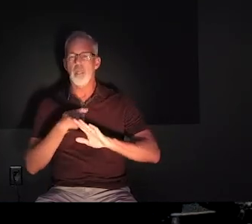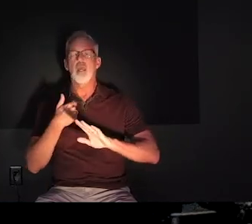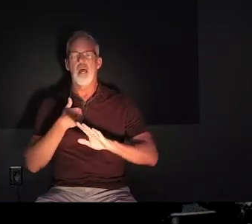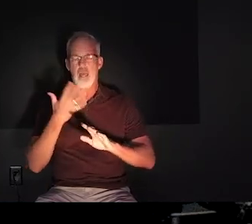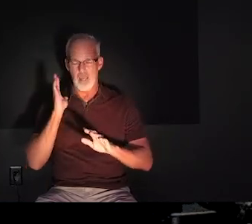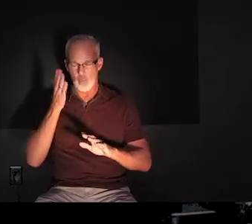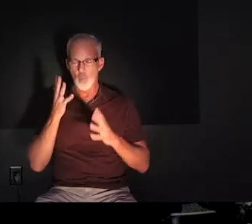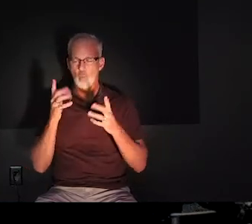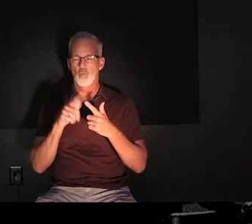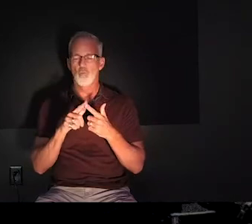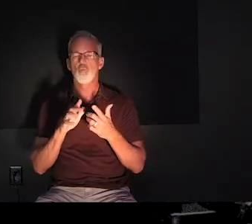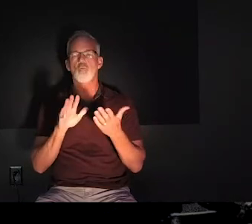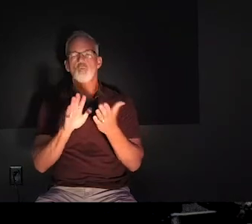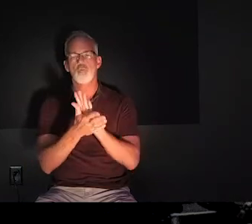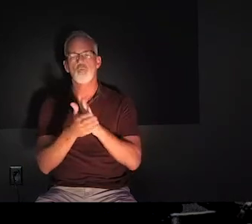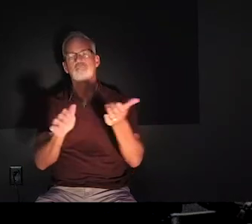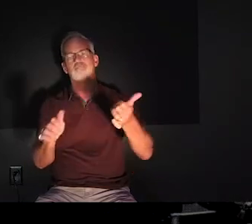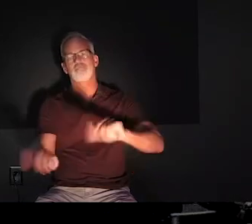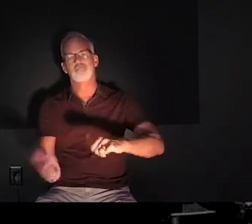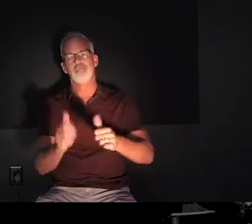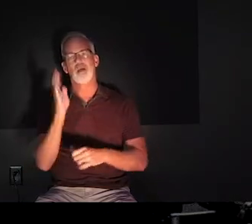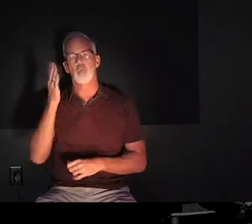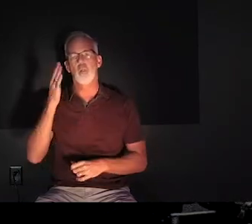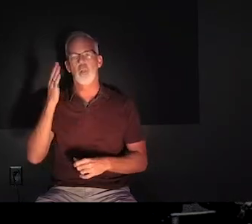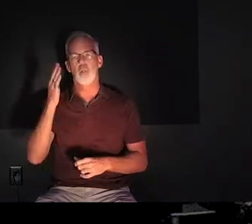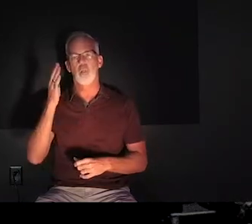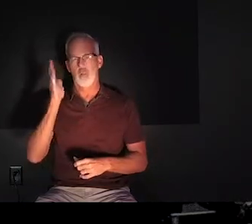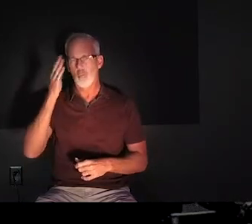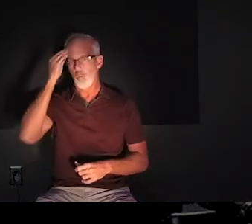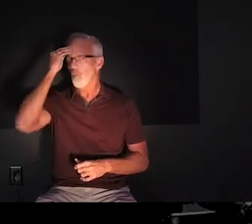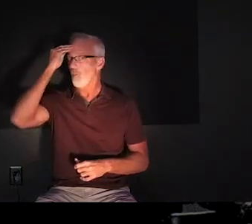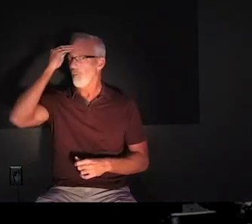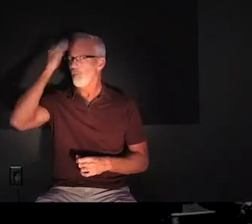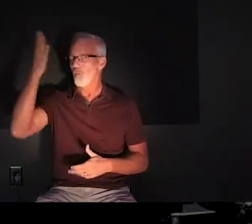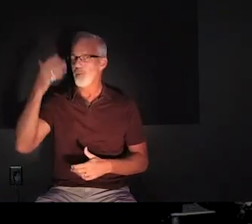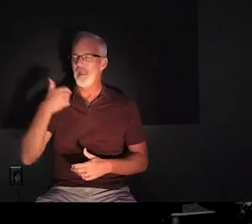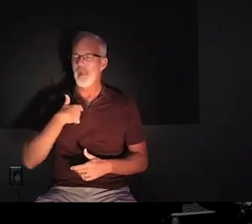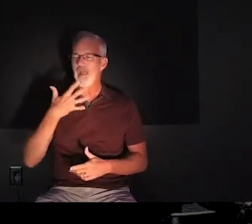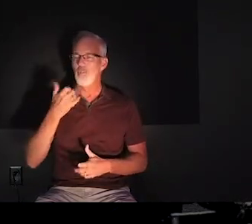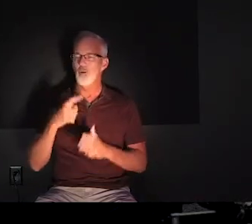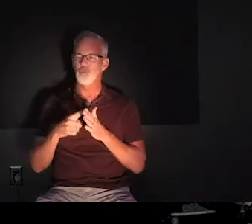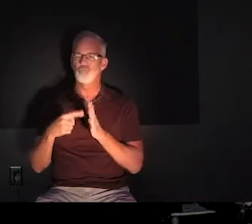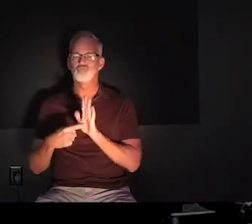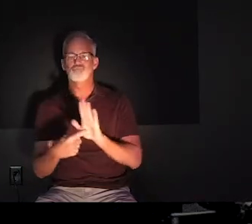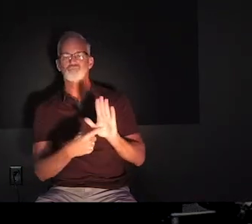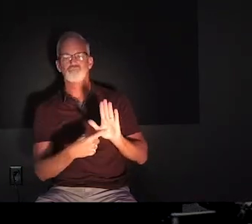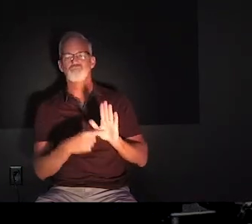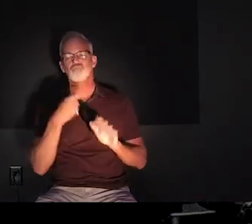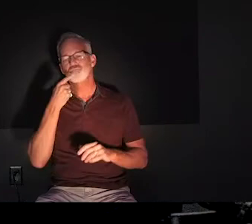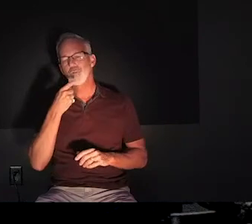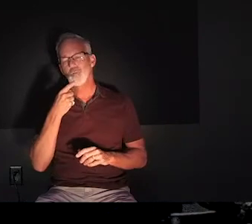going to say, yes, I'm going to be baptized. I want to identify with Jesus.